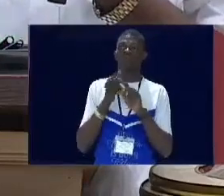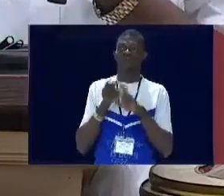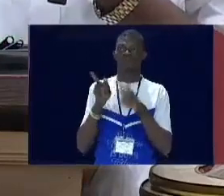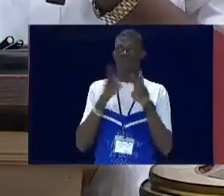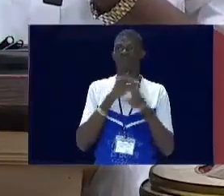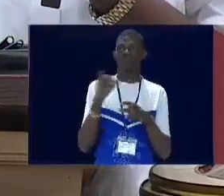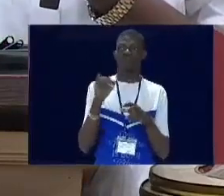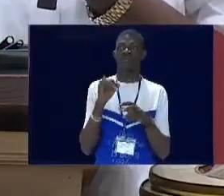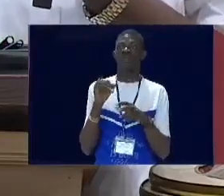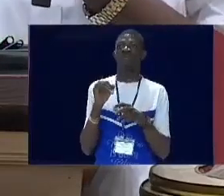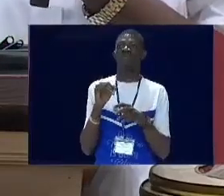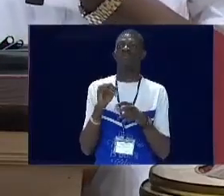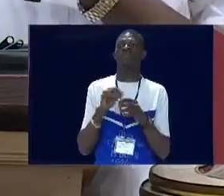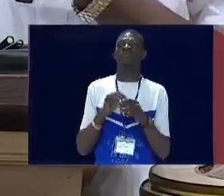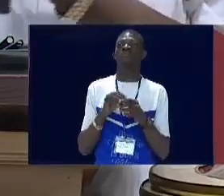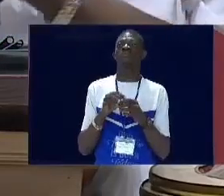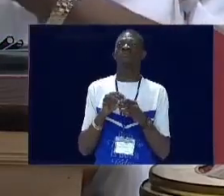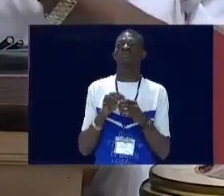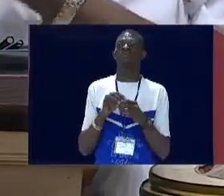And